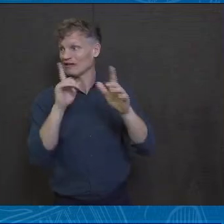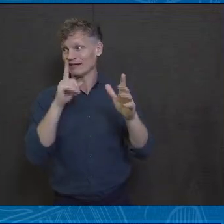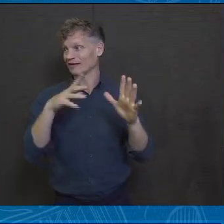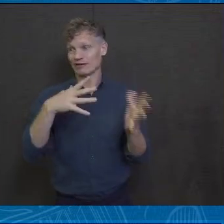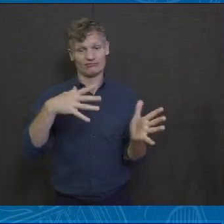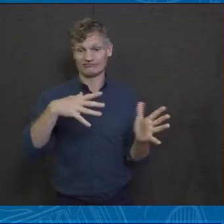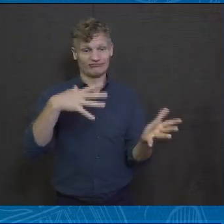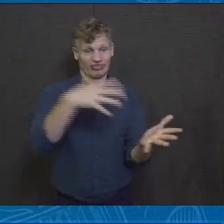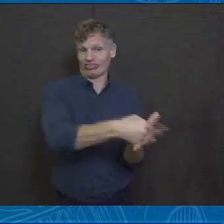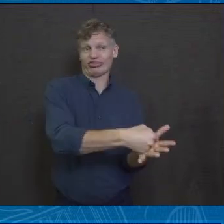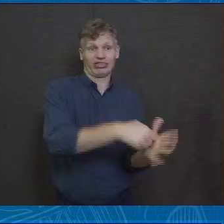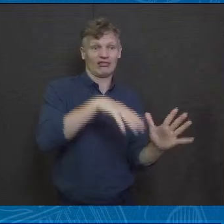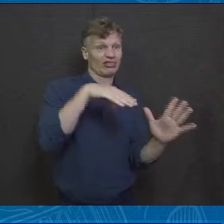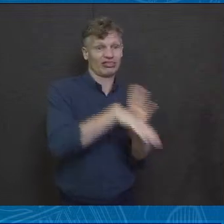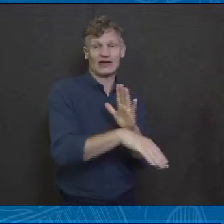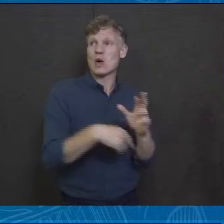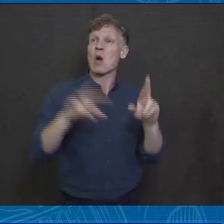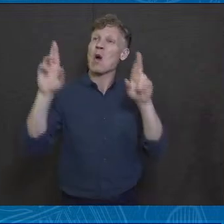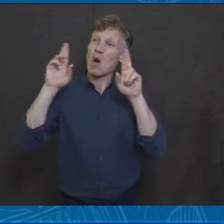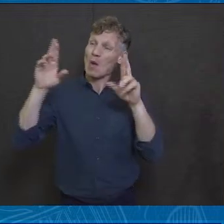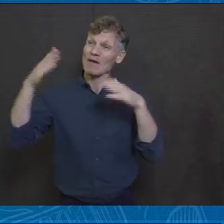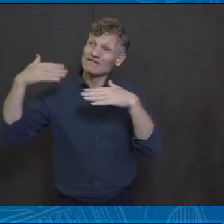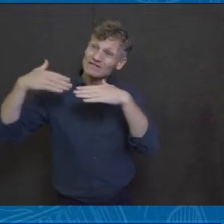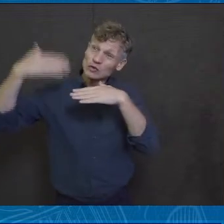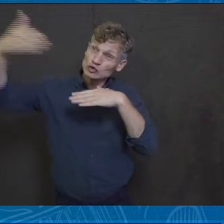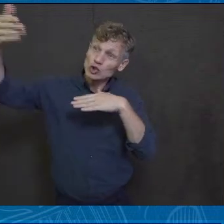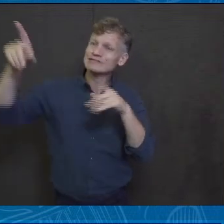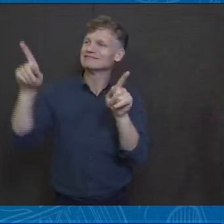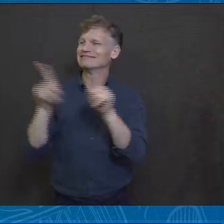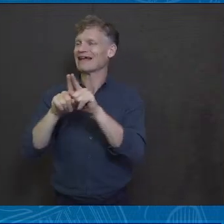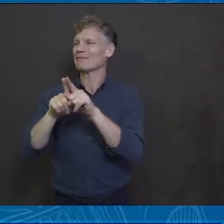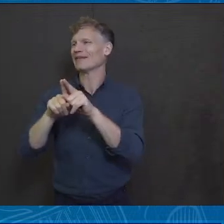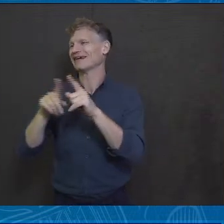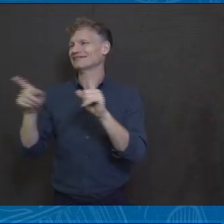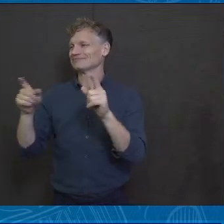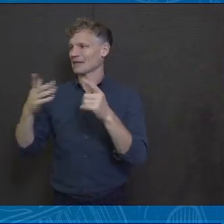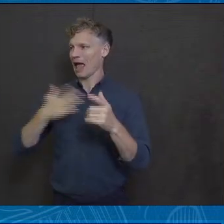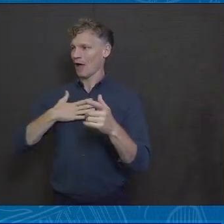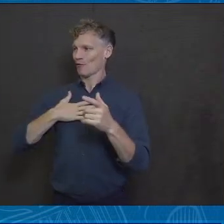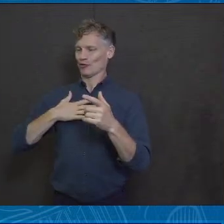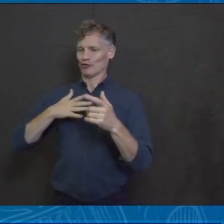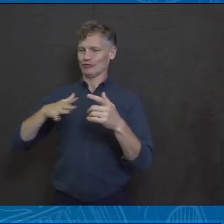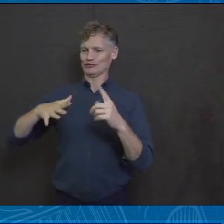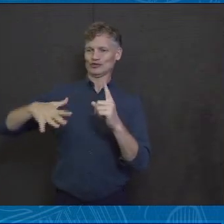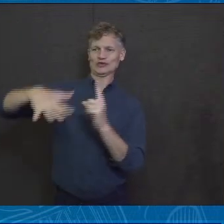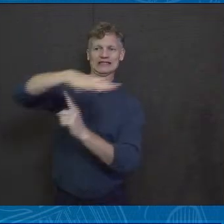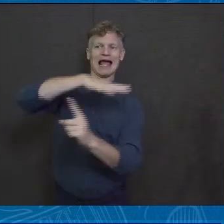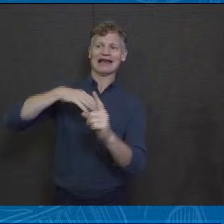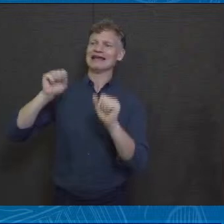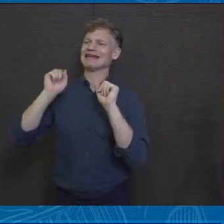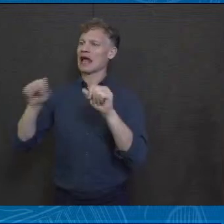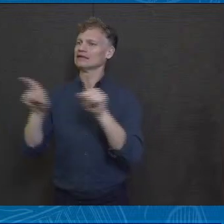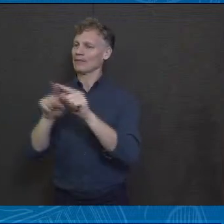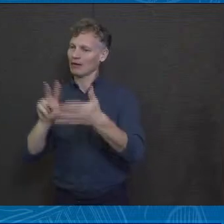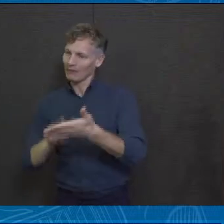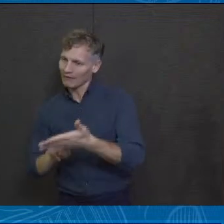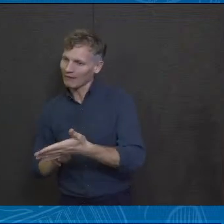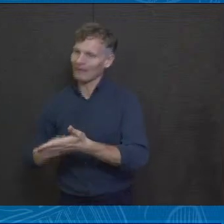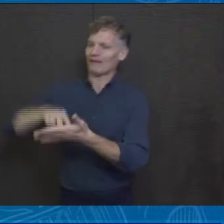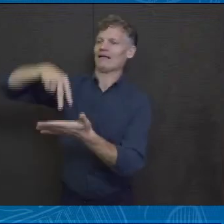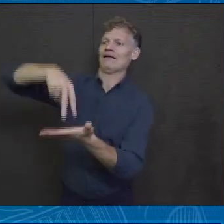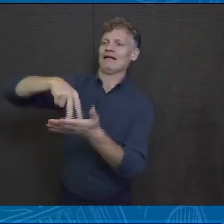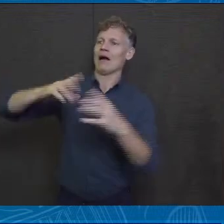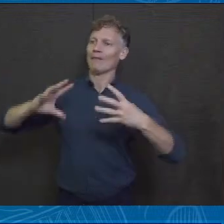So we hope that in the future, build back better for our society could be back like the cycle for